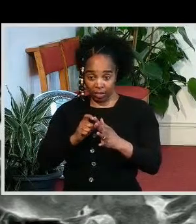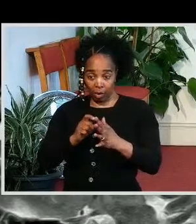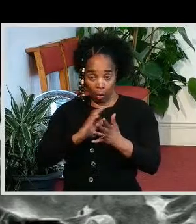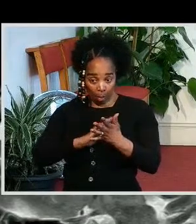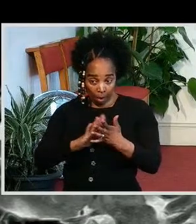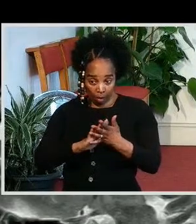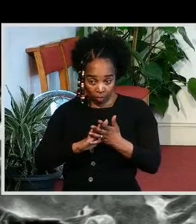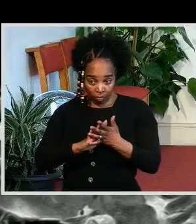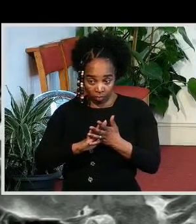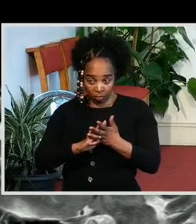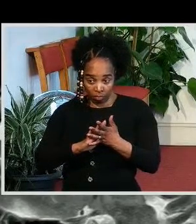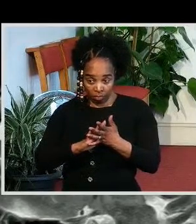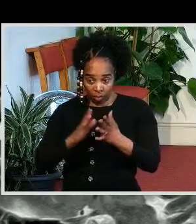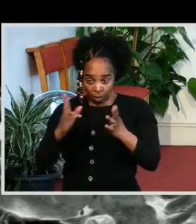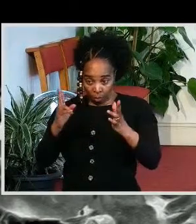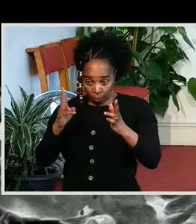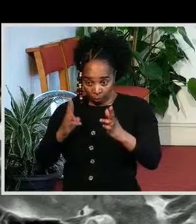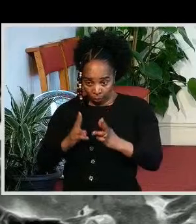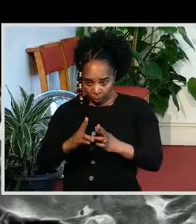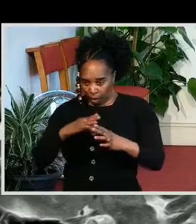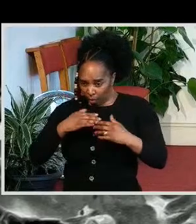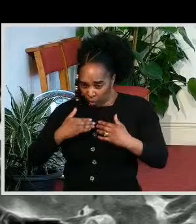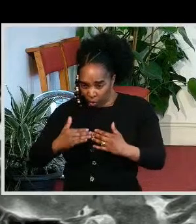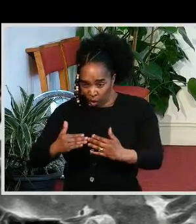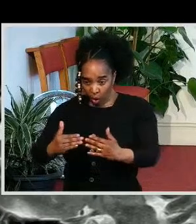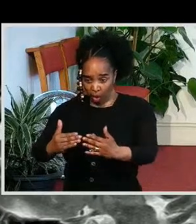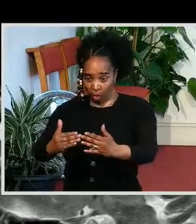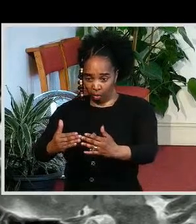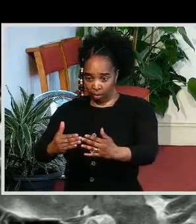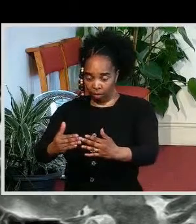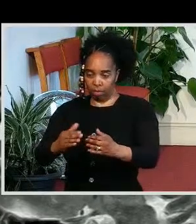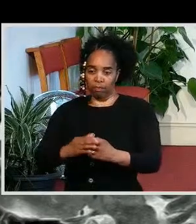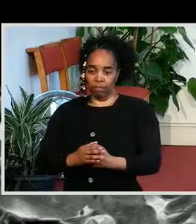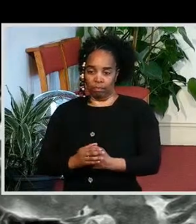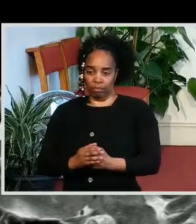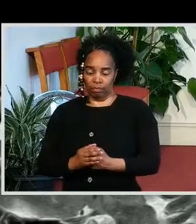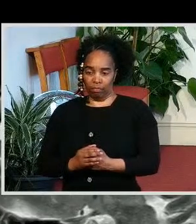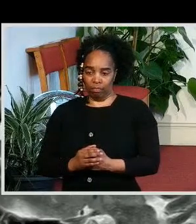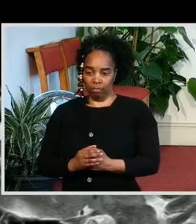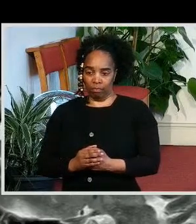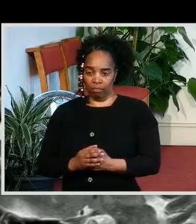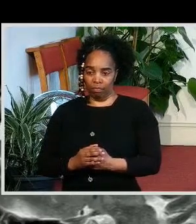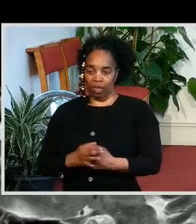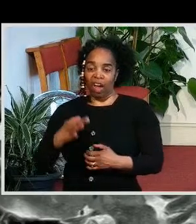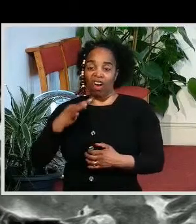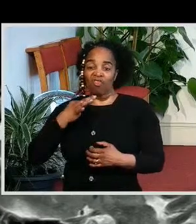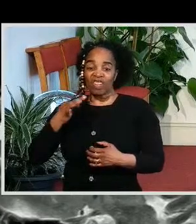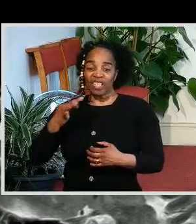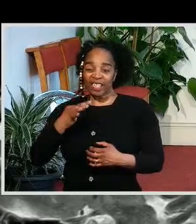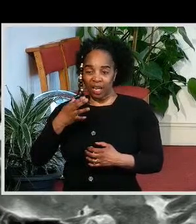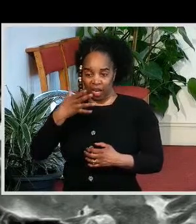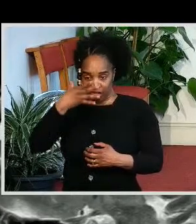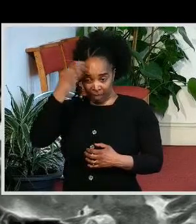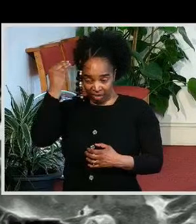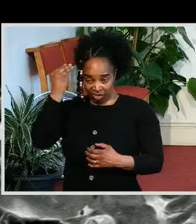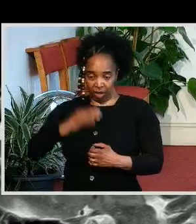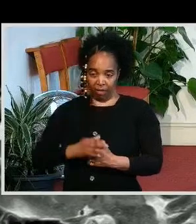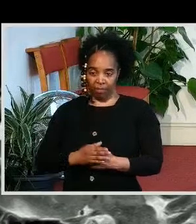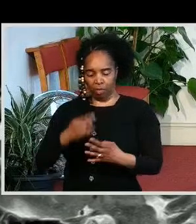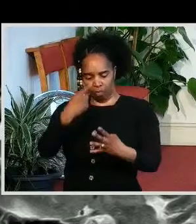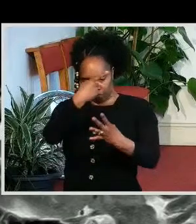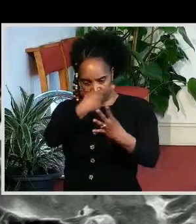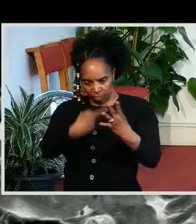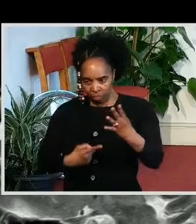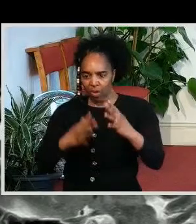because if your thyroid levels are low for a long time, that can put you at a risk of dementia as well. So these are things we